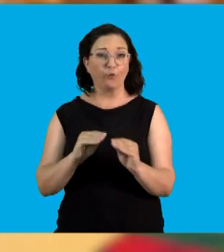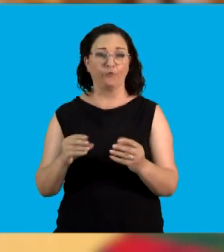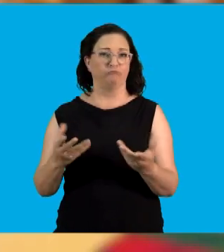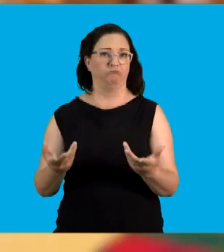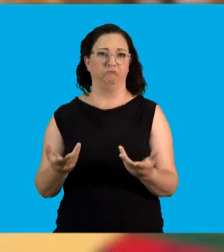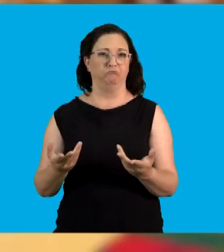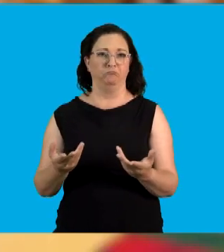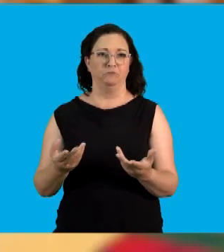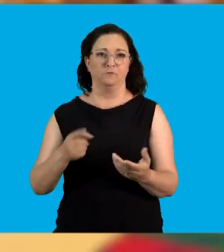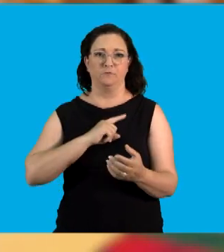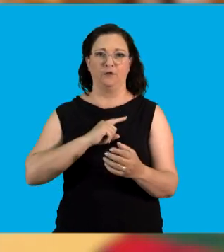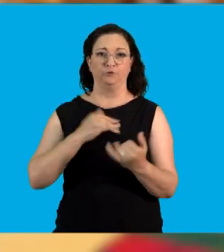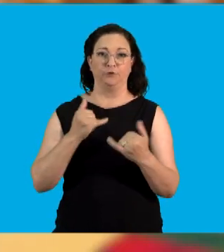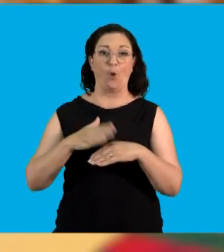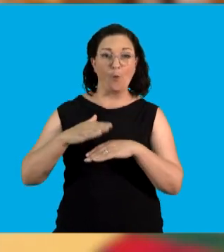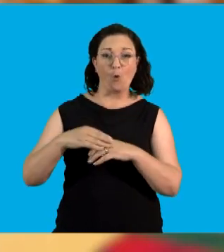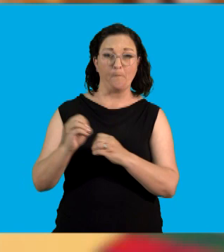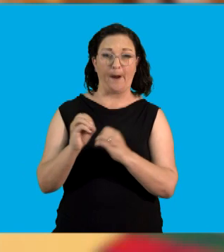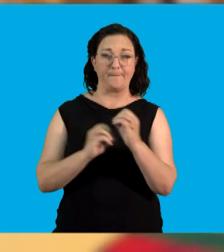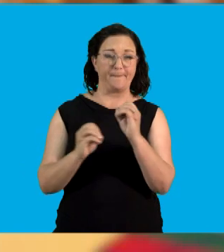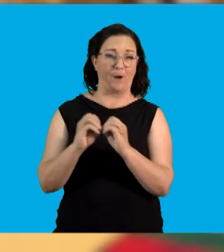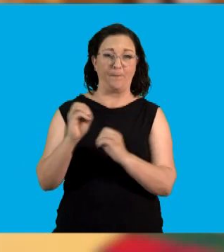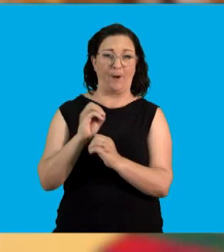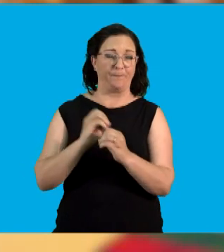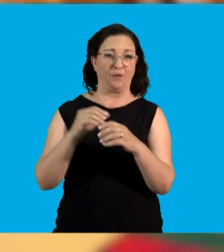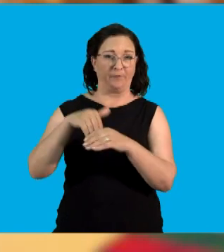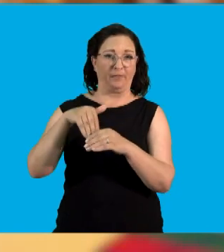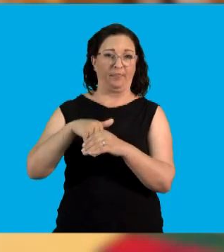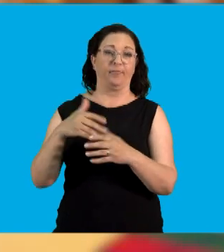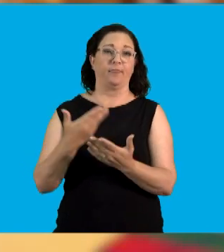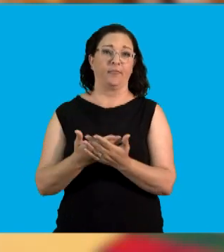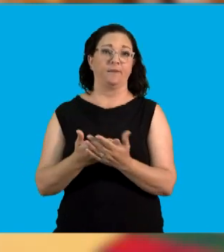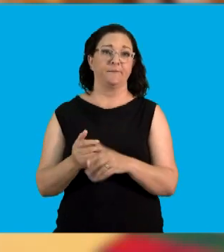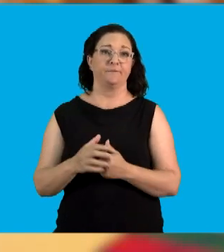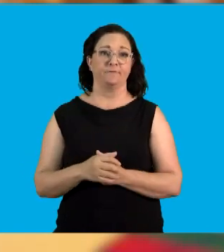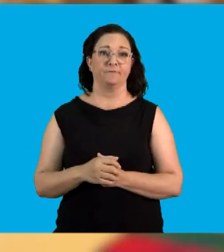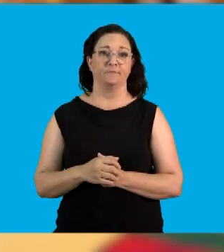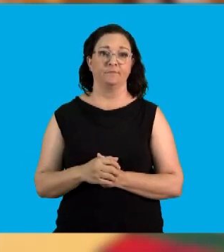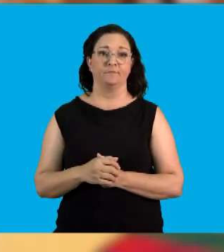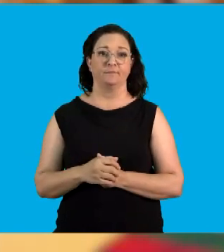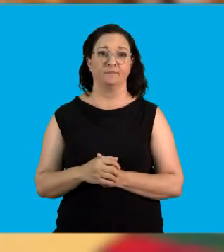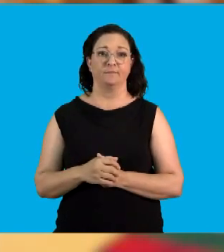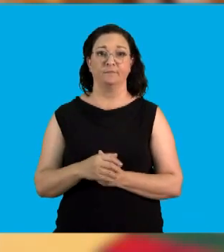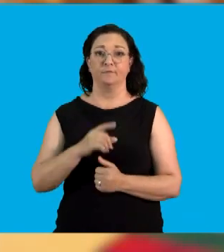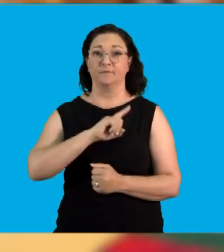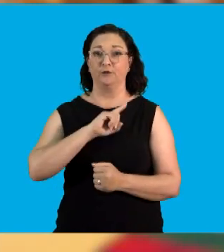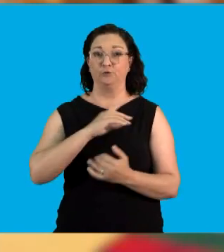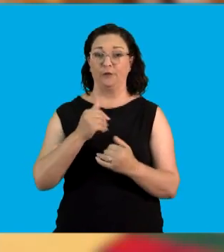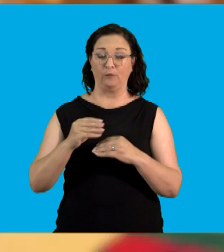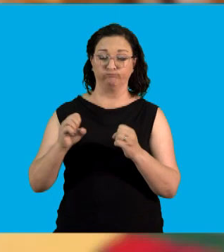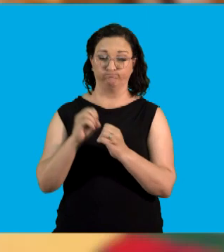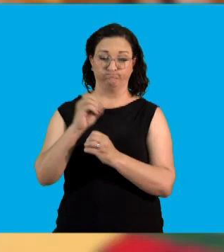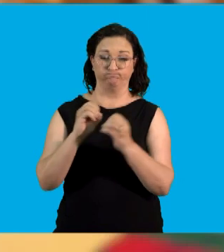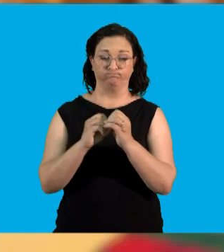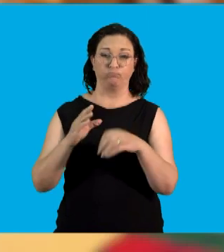gas particles to move. So that means the collisions are going to increase because the space is very tiny for them to move around freely. So the collisions is